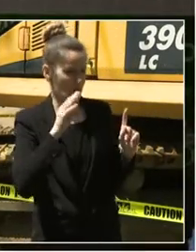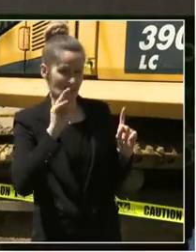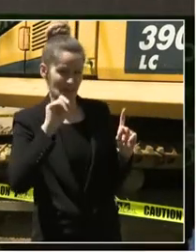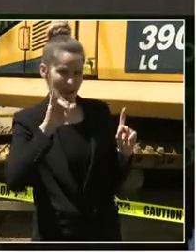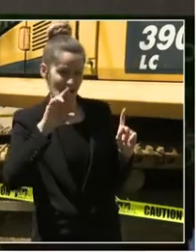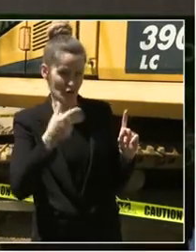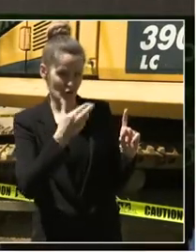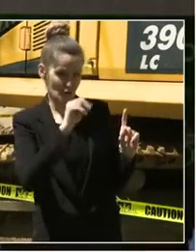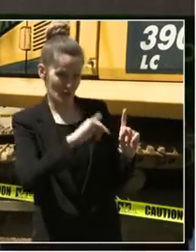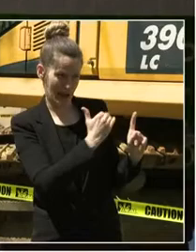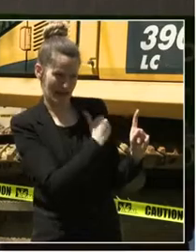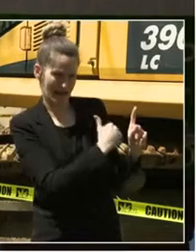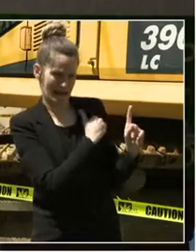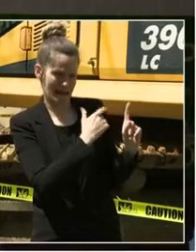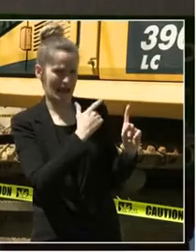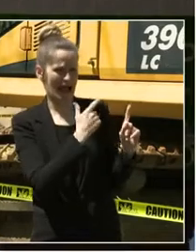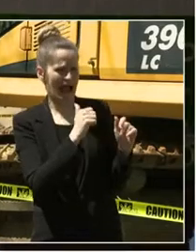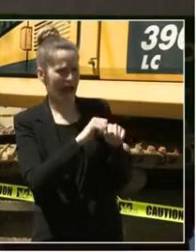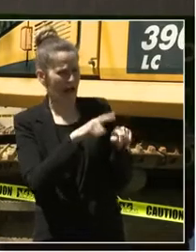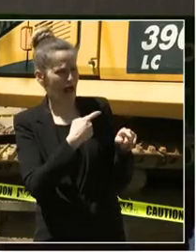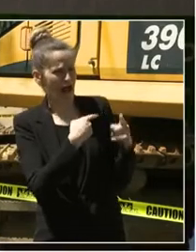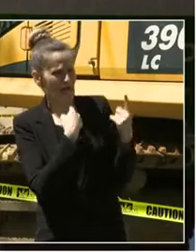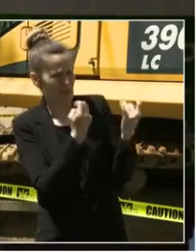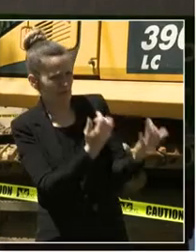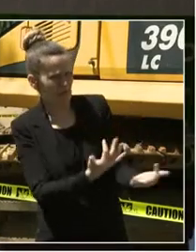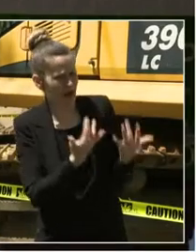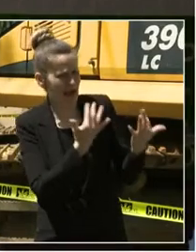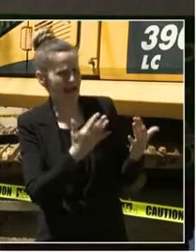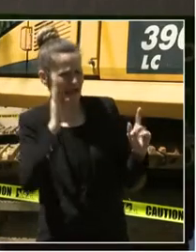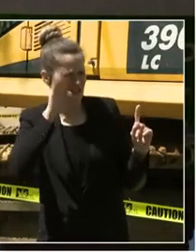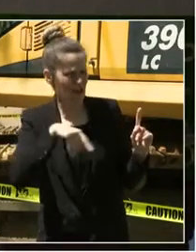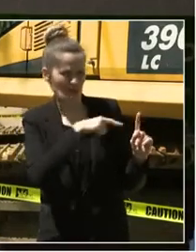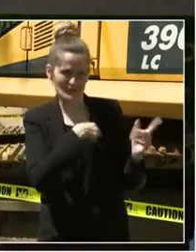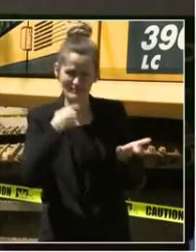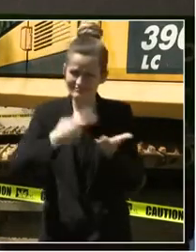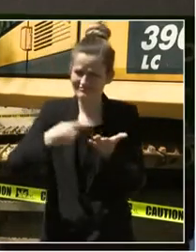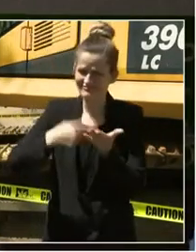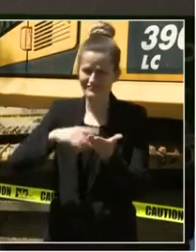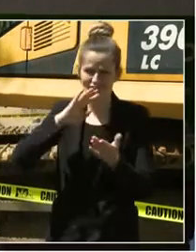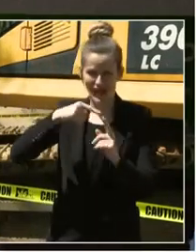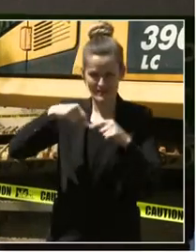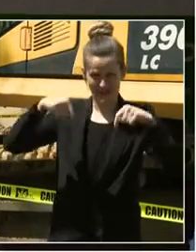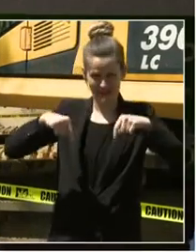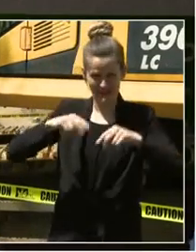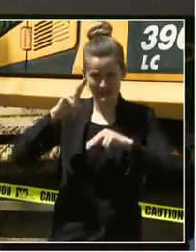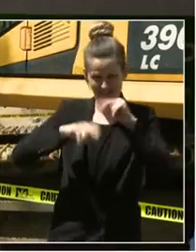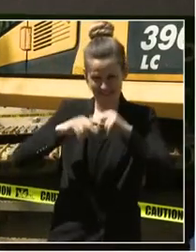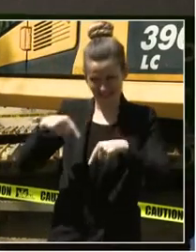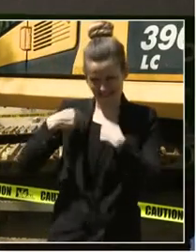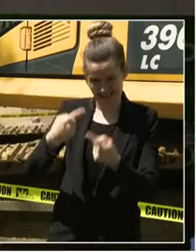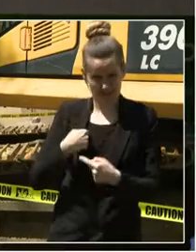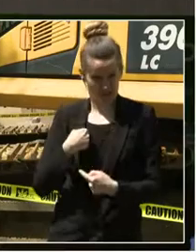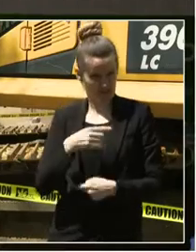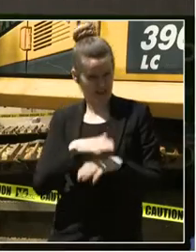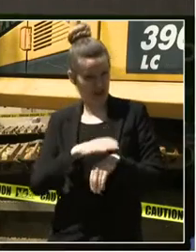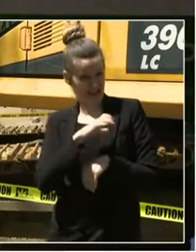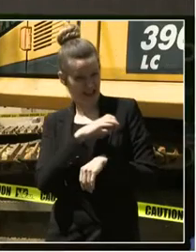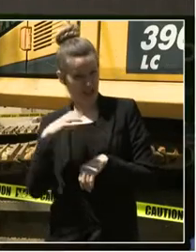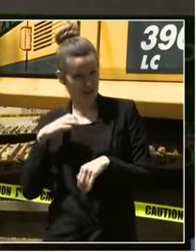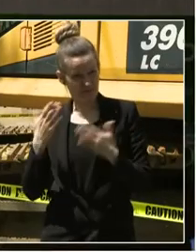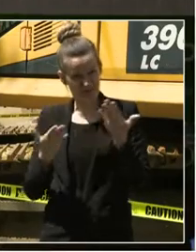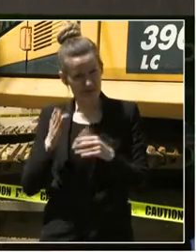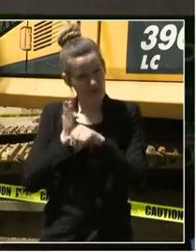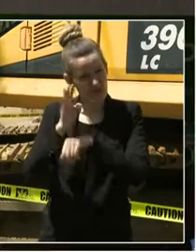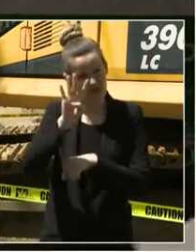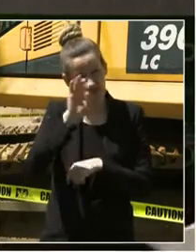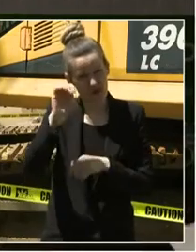we've been talking about this since I was on the council. But now it's going to be an over $40 million investment, and